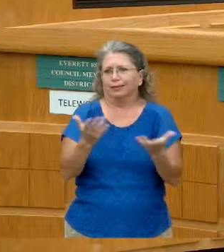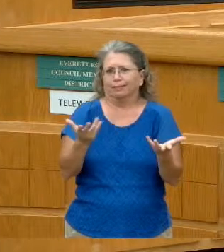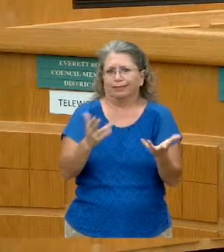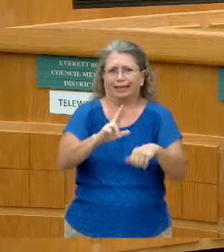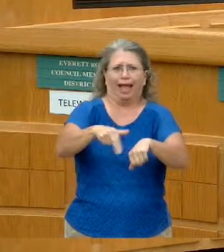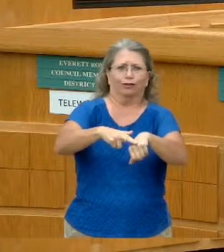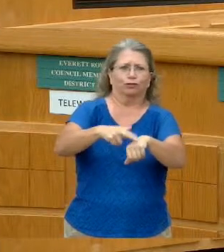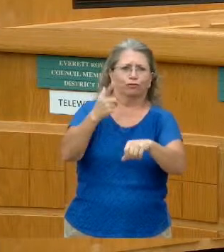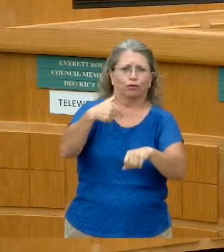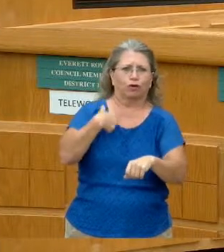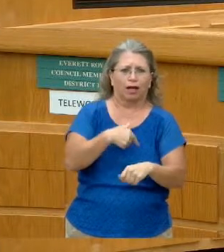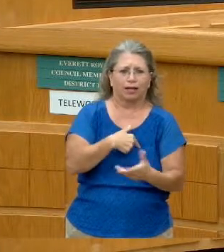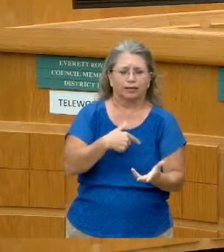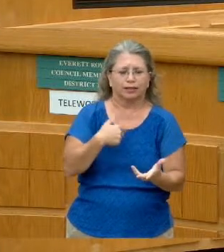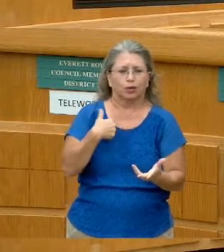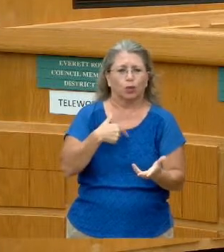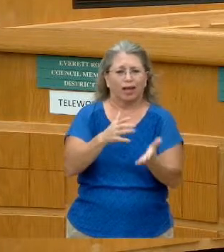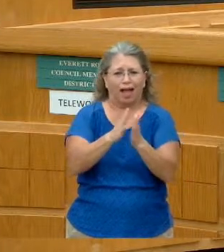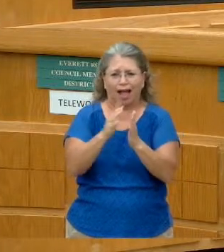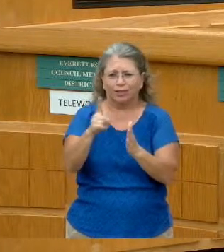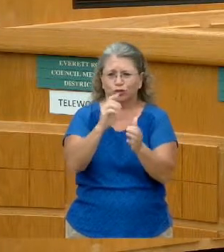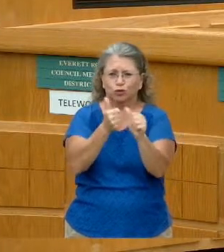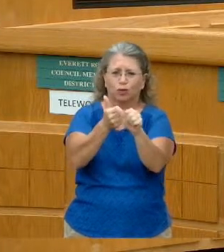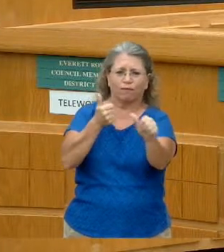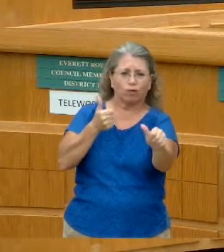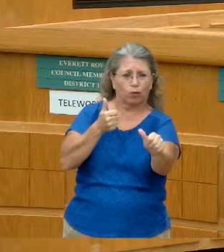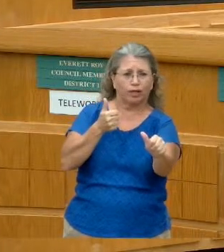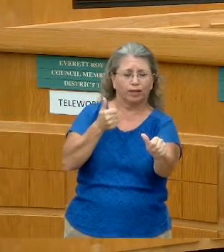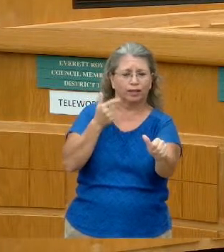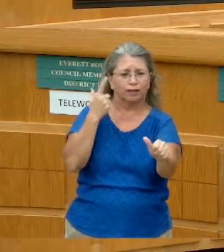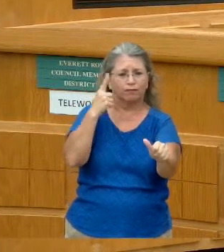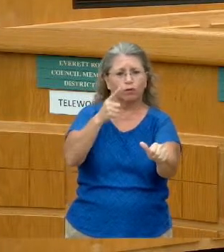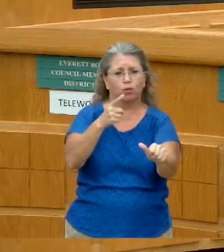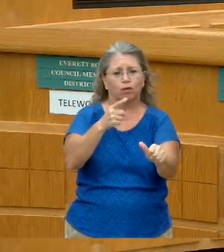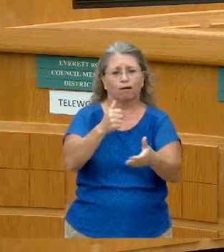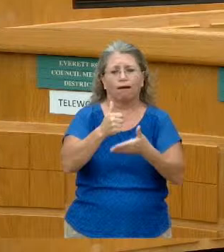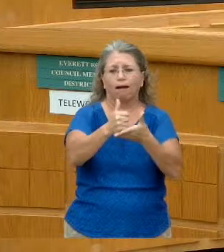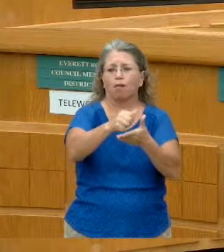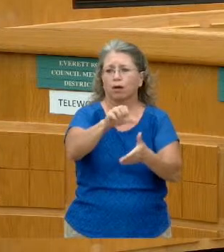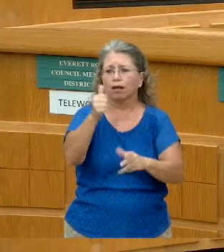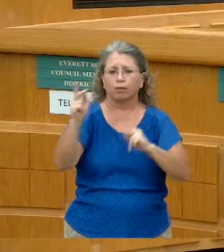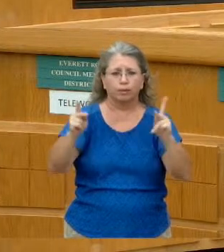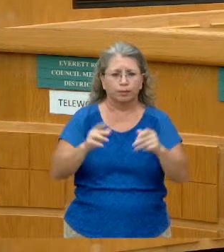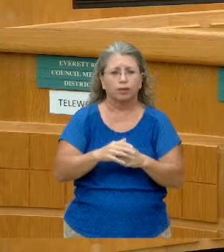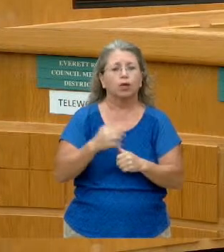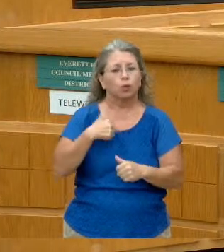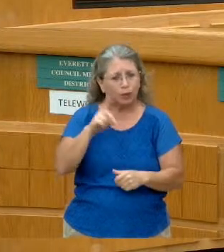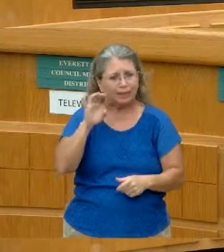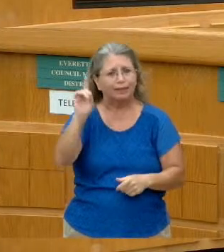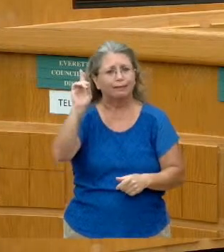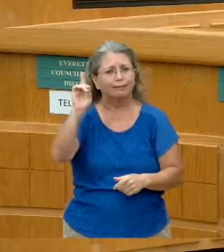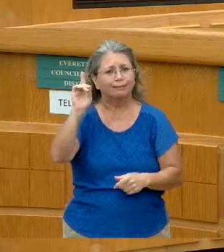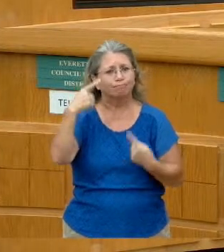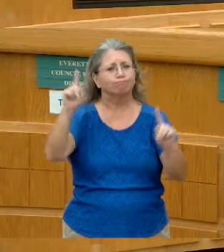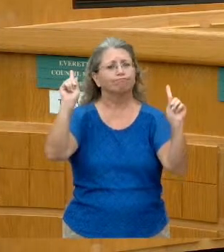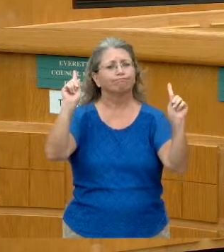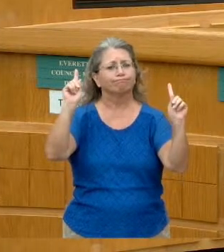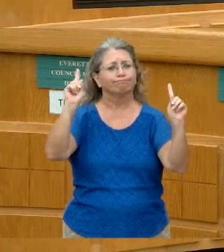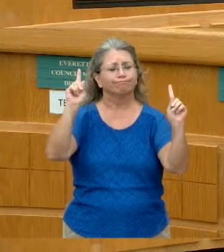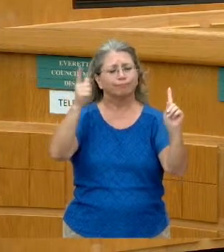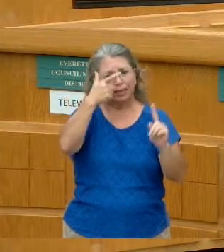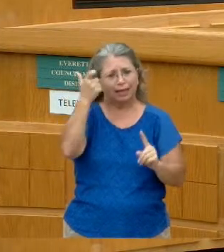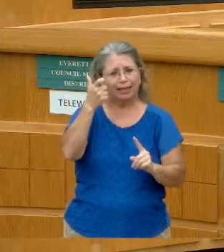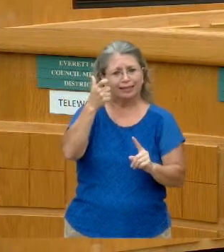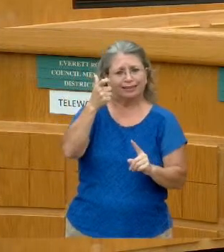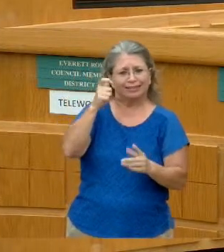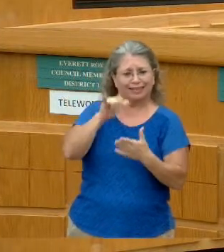us, we're asked to stay away from for the betterment of others. We did it. And so because we did it,